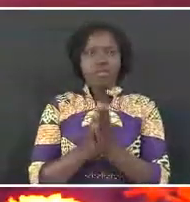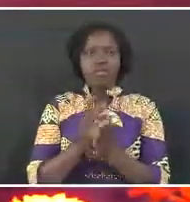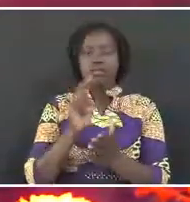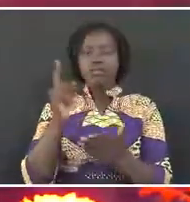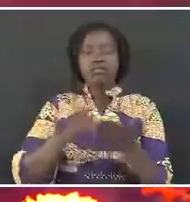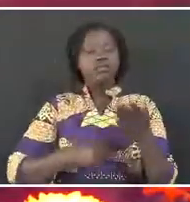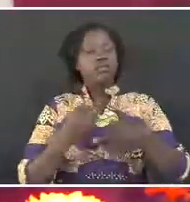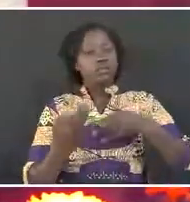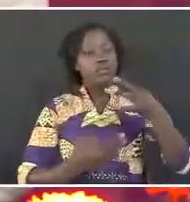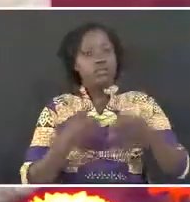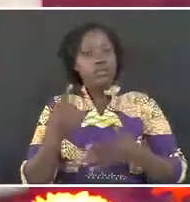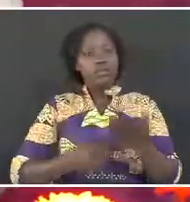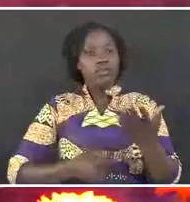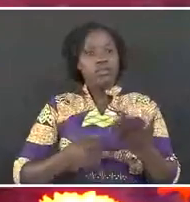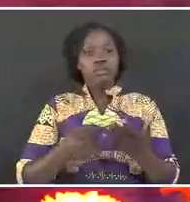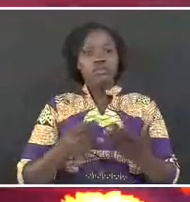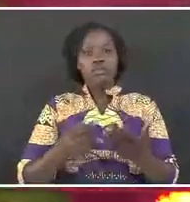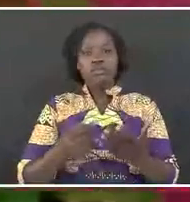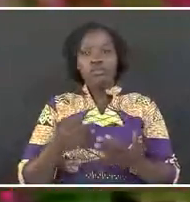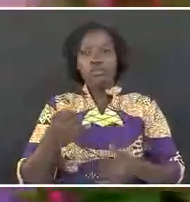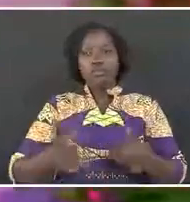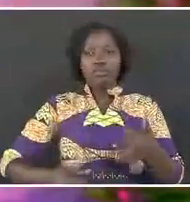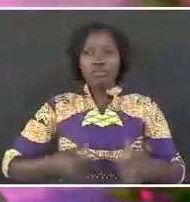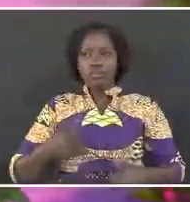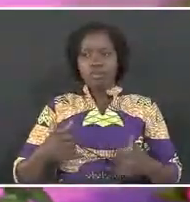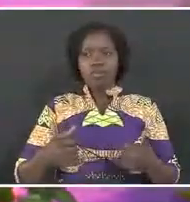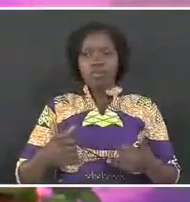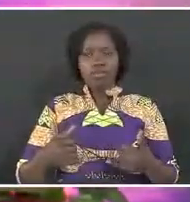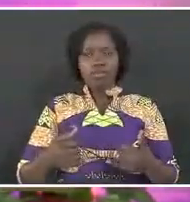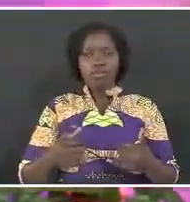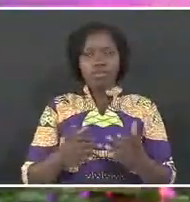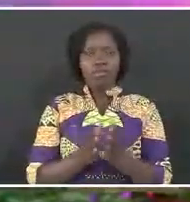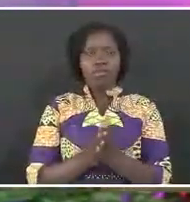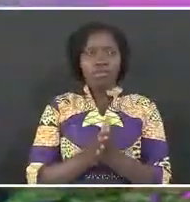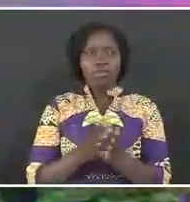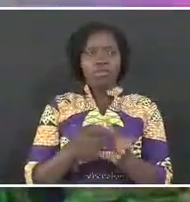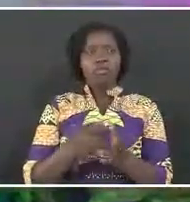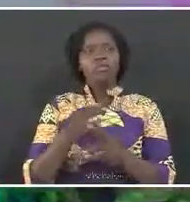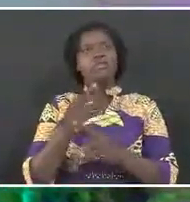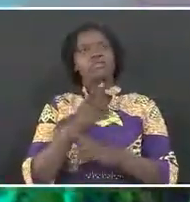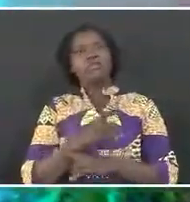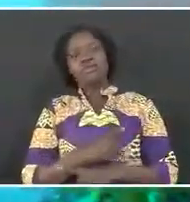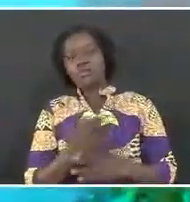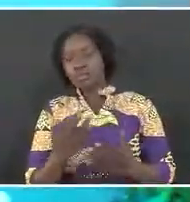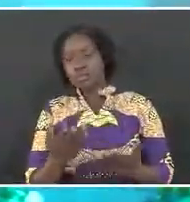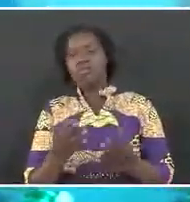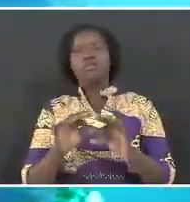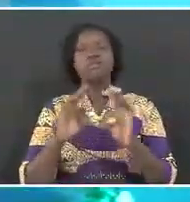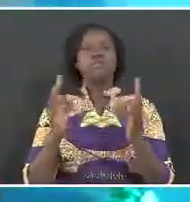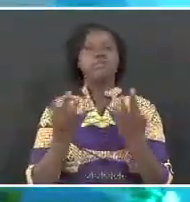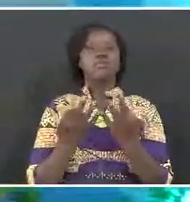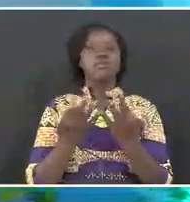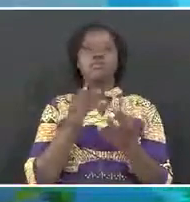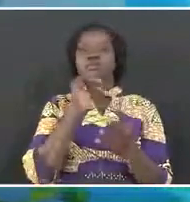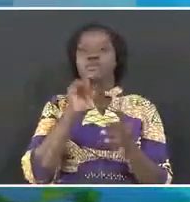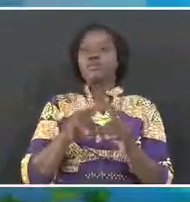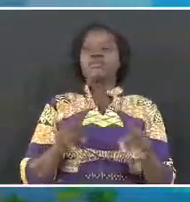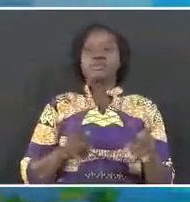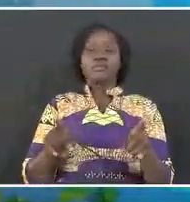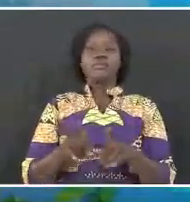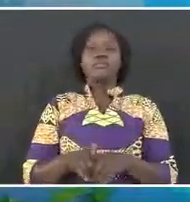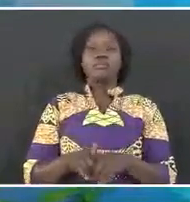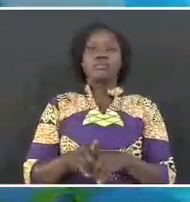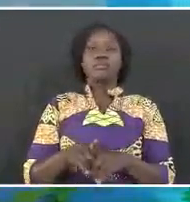fellowship, what a joy divine. And we feel very, very nice. Yes, we are a family, brothers and